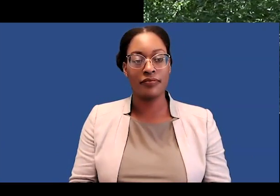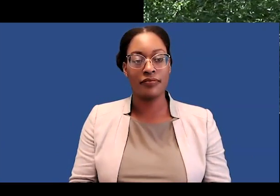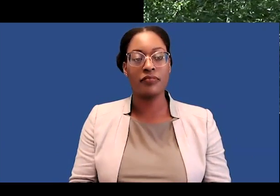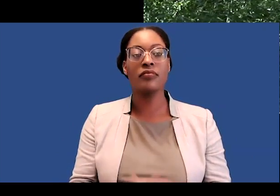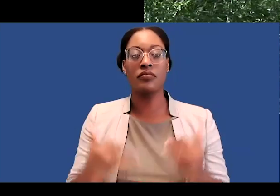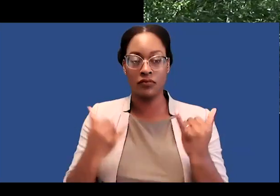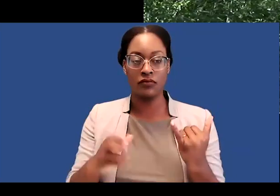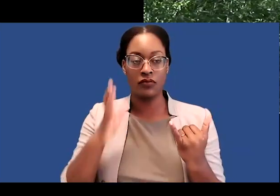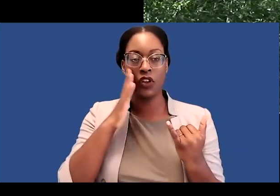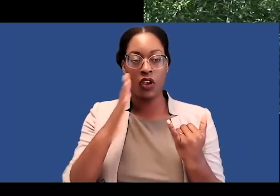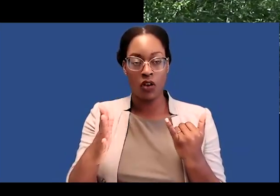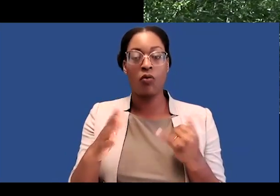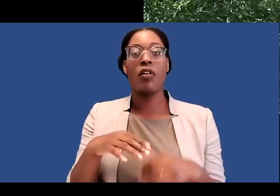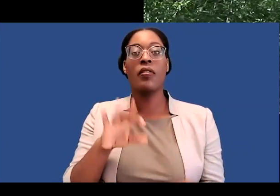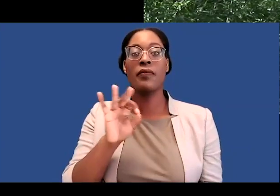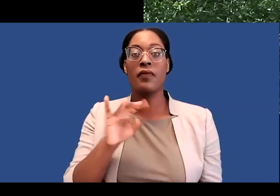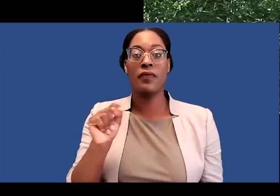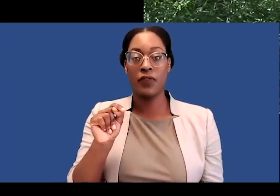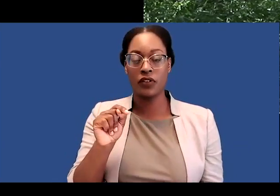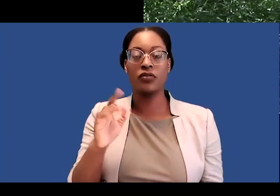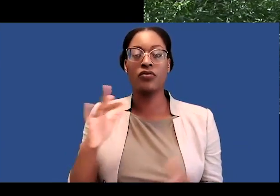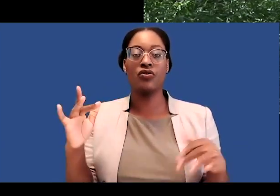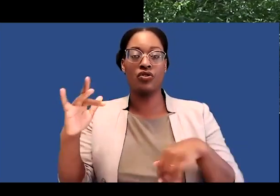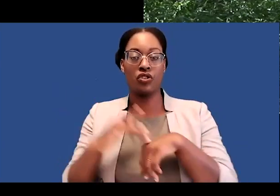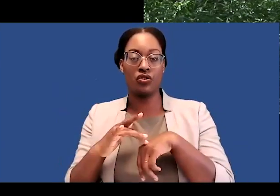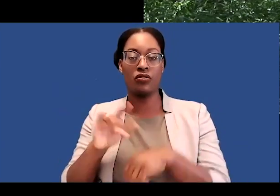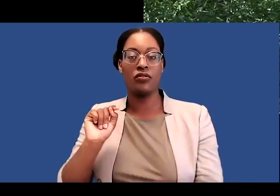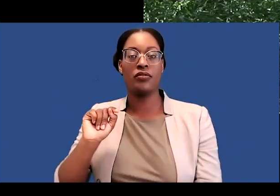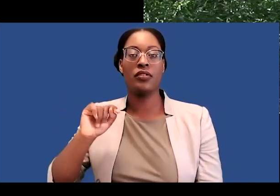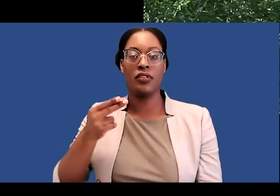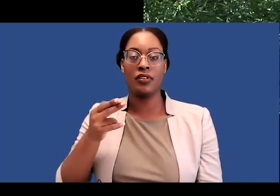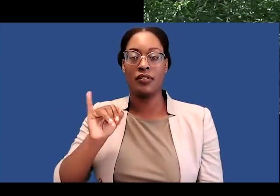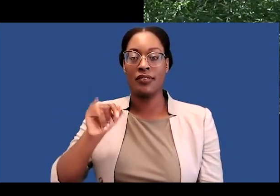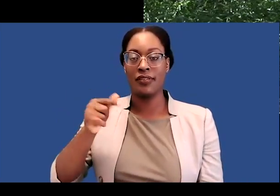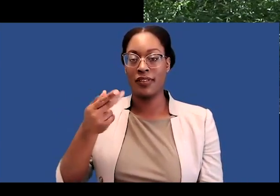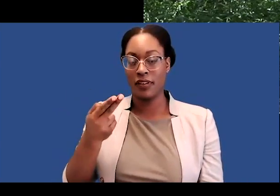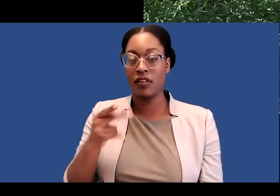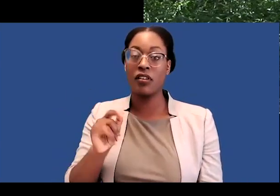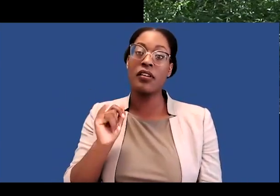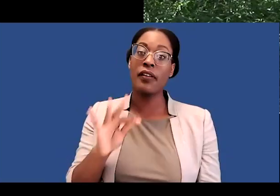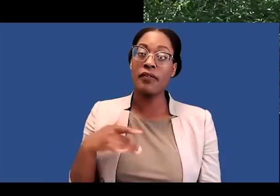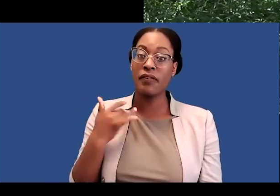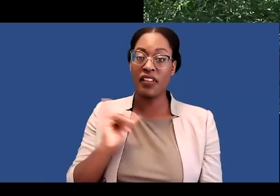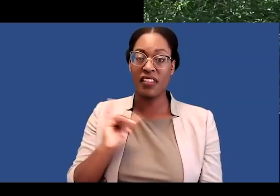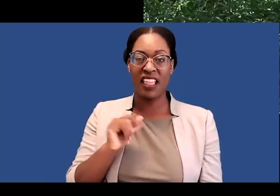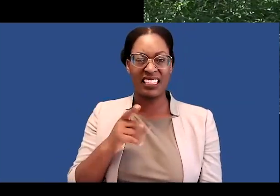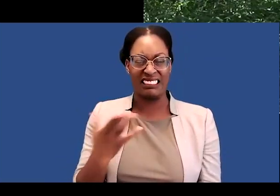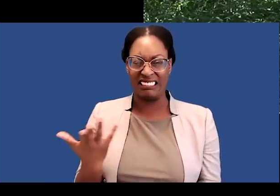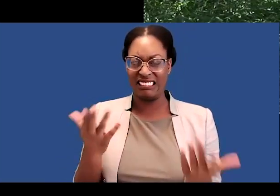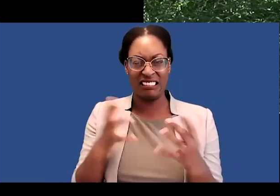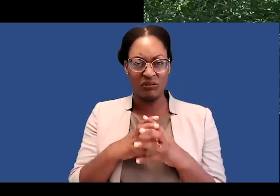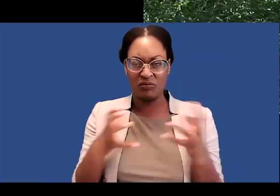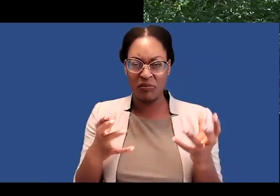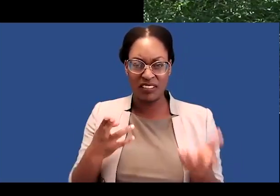I'm going to slowly bring that foot into the root of the thigh. If this right foot comes lower onto the leg, that's fine. Just make sure it's